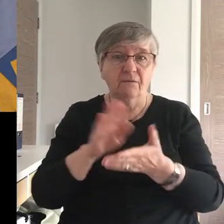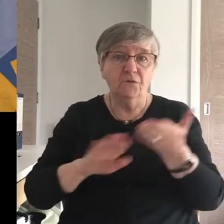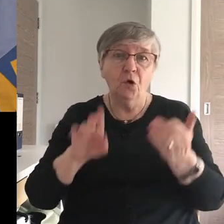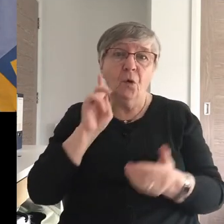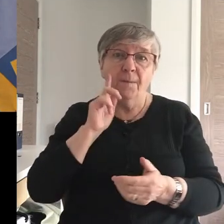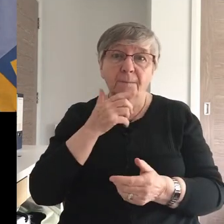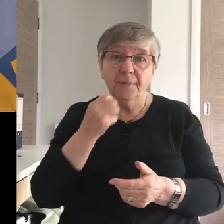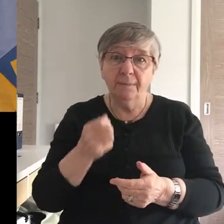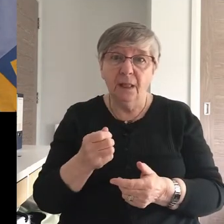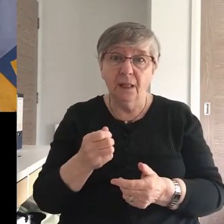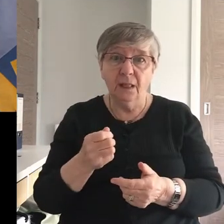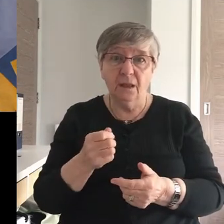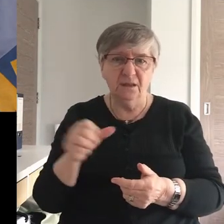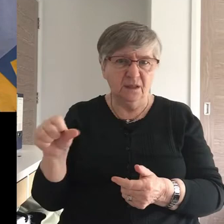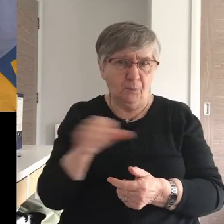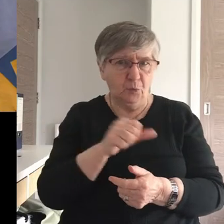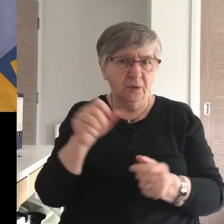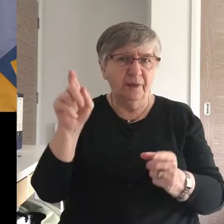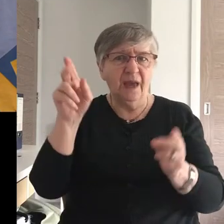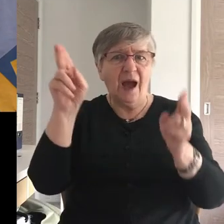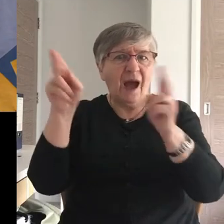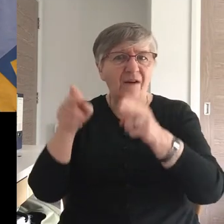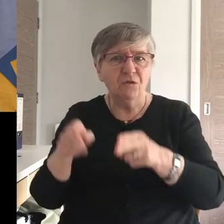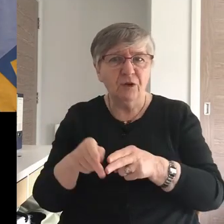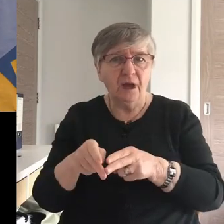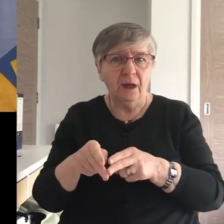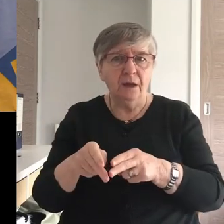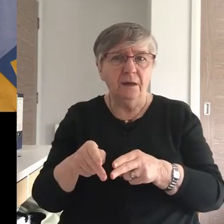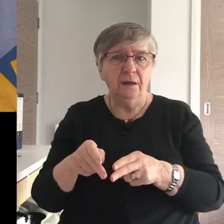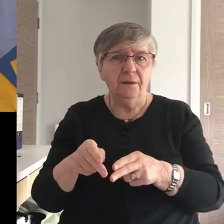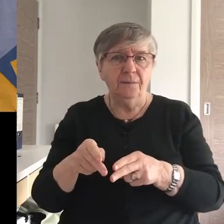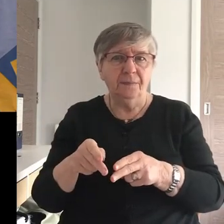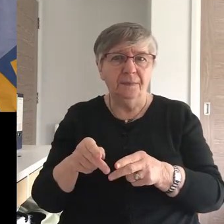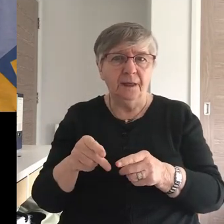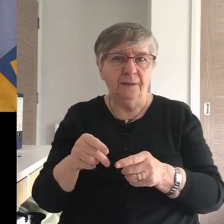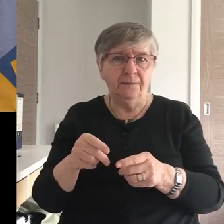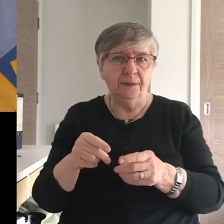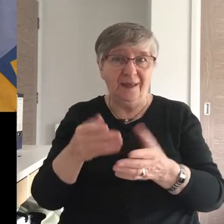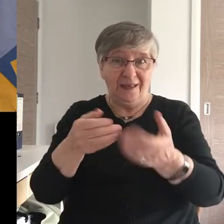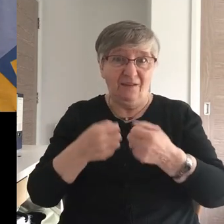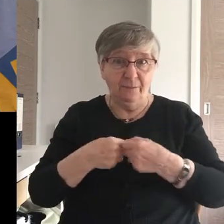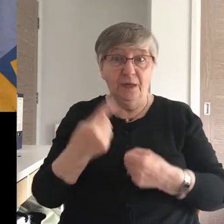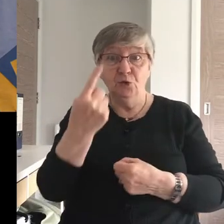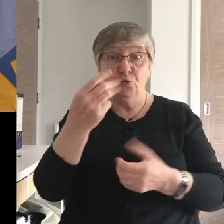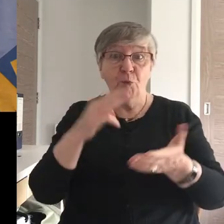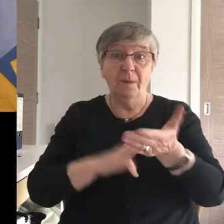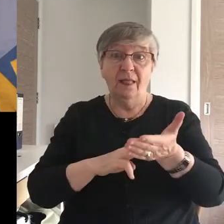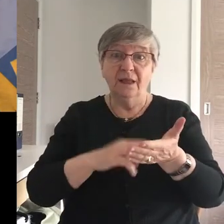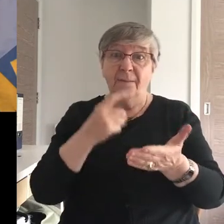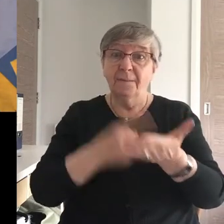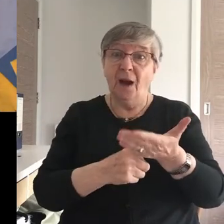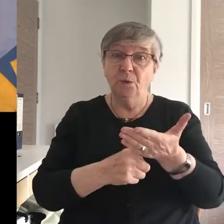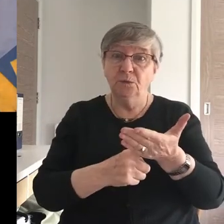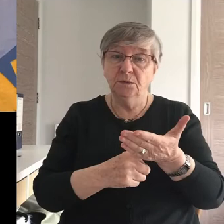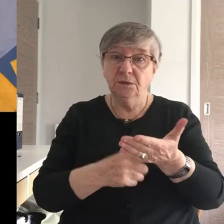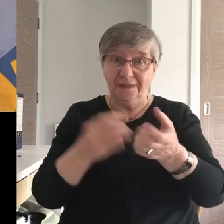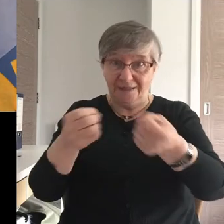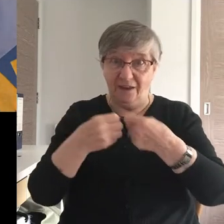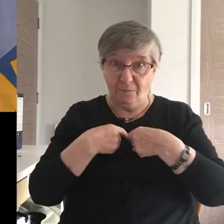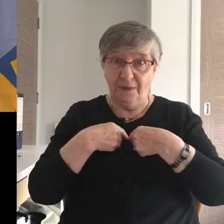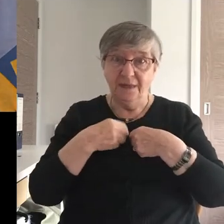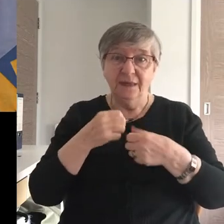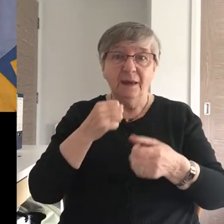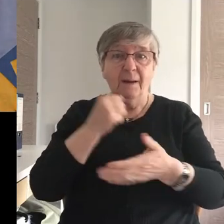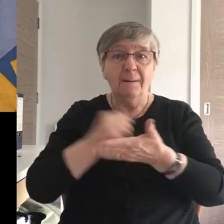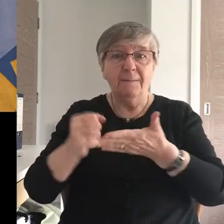folks, apparently someone in Nigeria or somewhere, wanting to give me £2 million that we were going to share together, and could I send them their bank